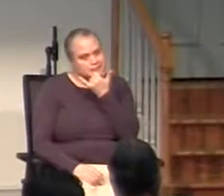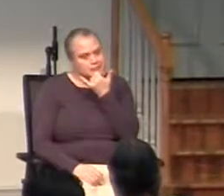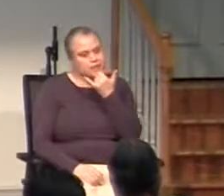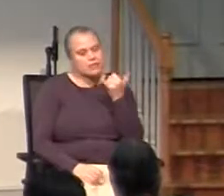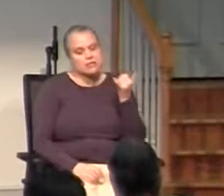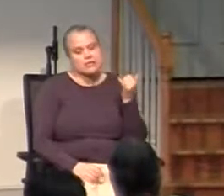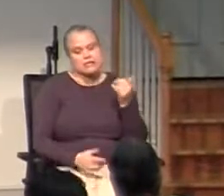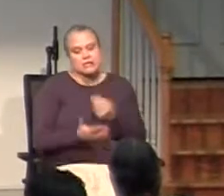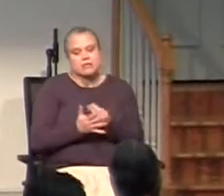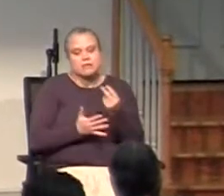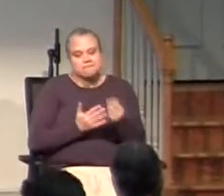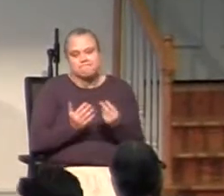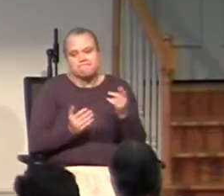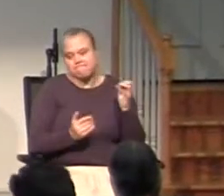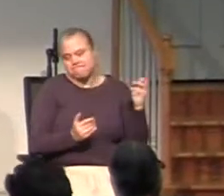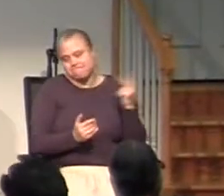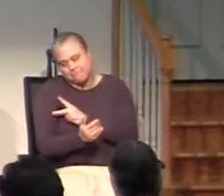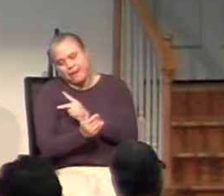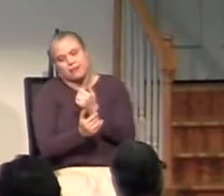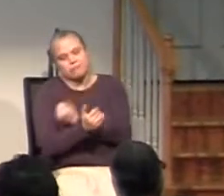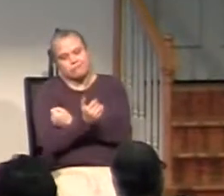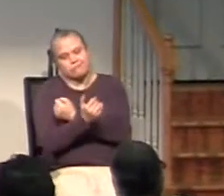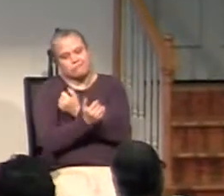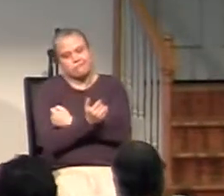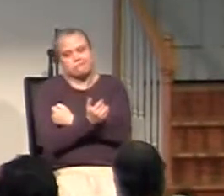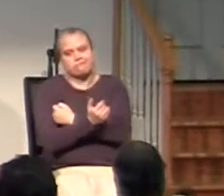But in the classes, I never had students